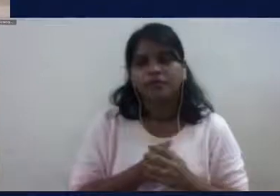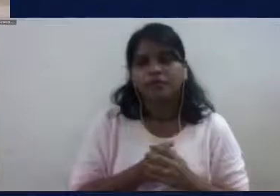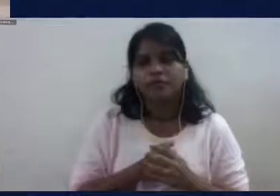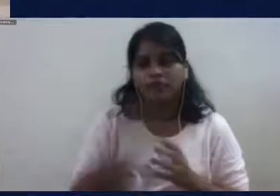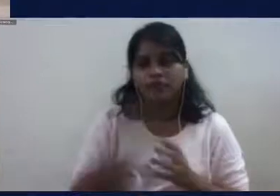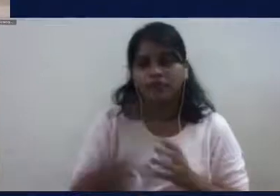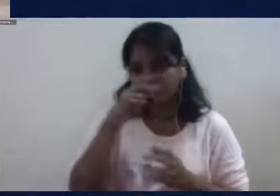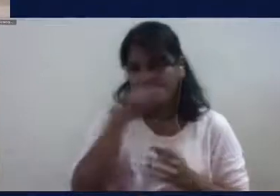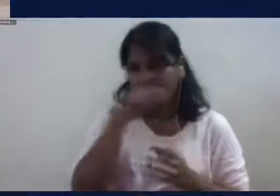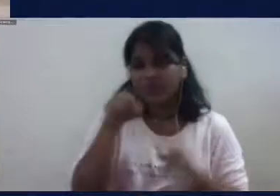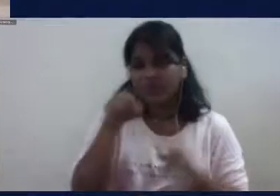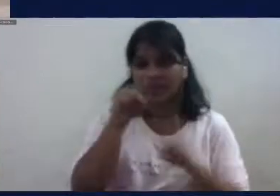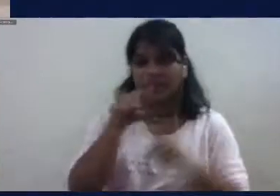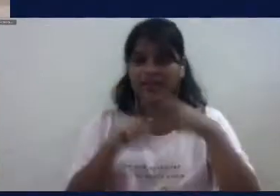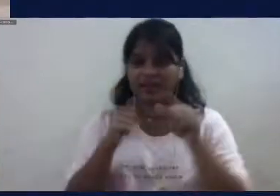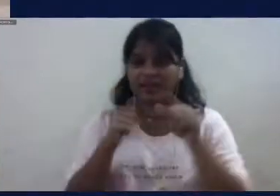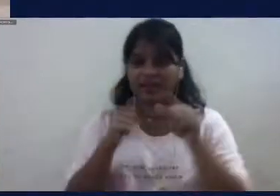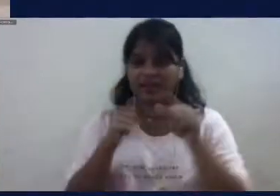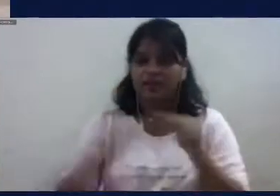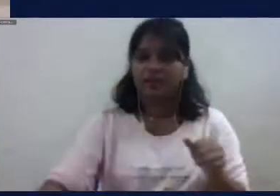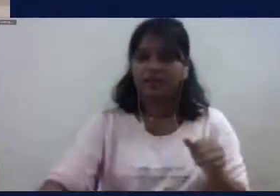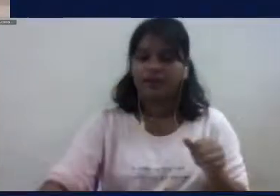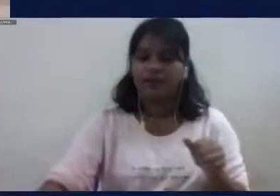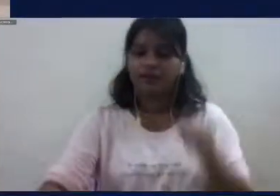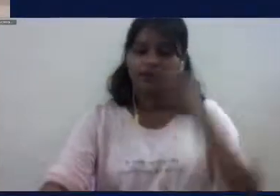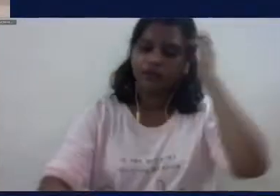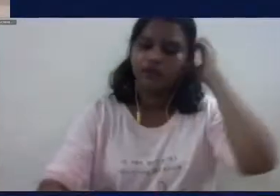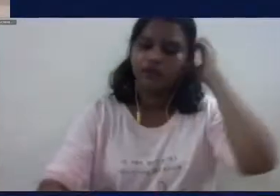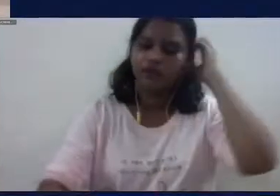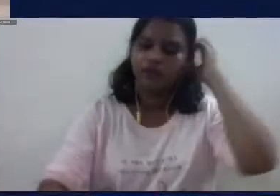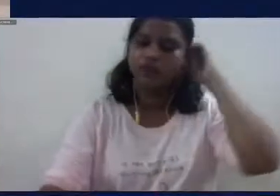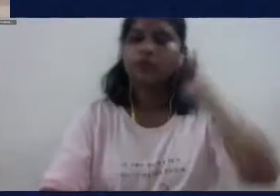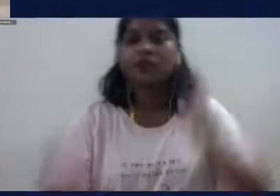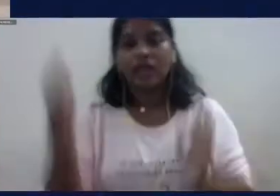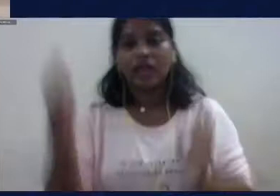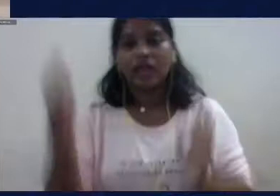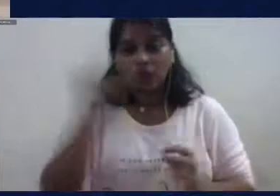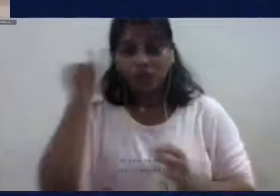In IKEA has this innovation lab called Spaces on Wheels.